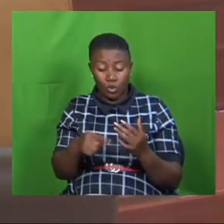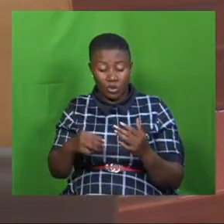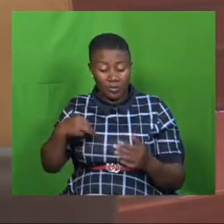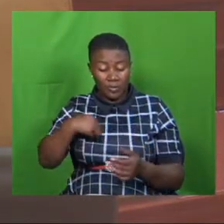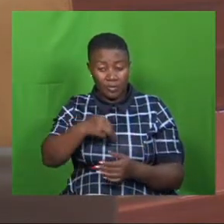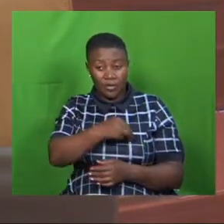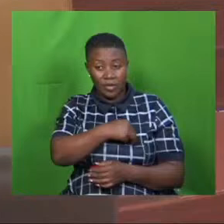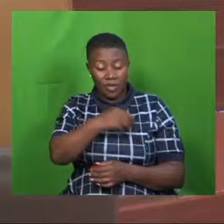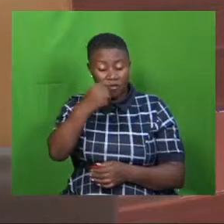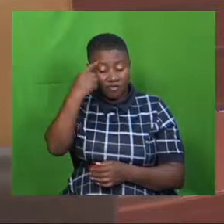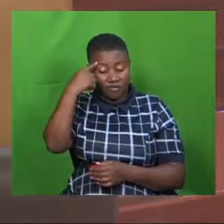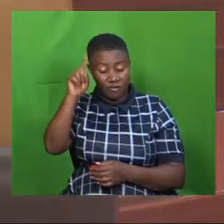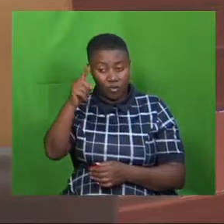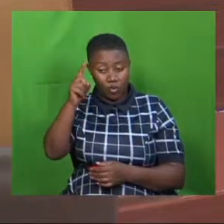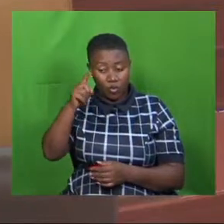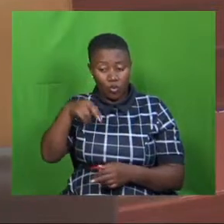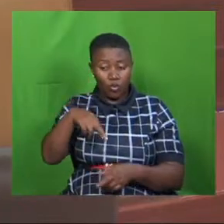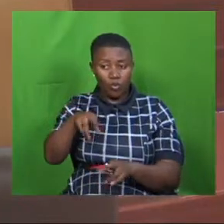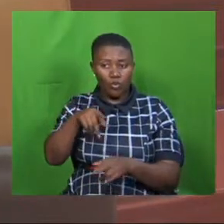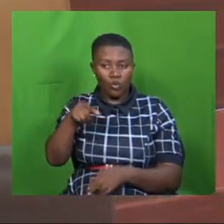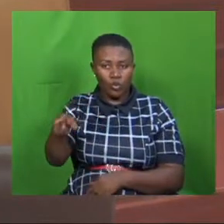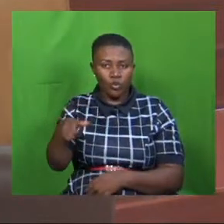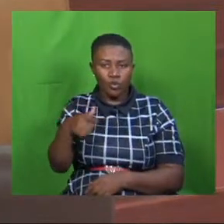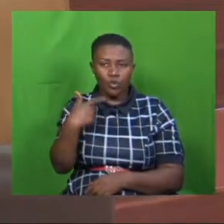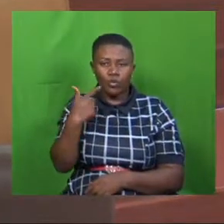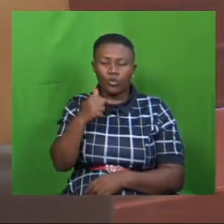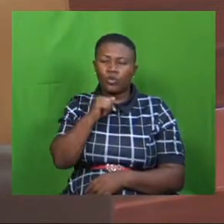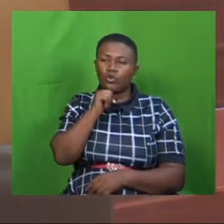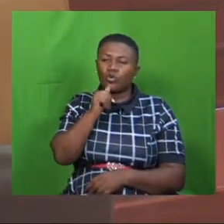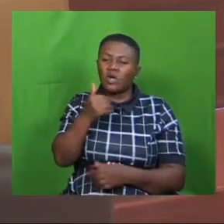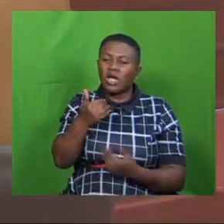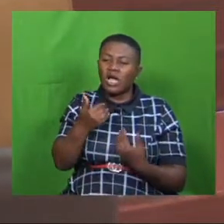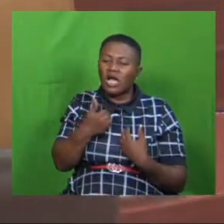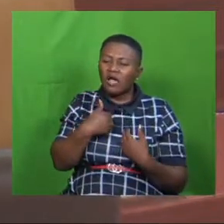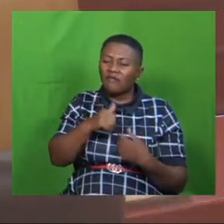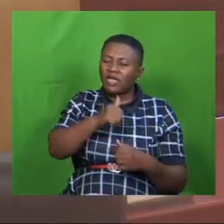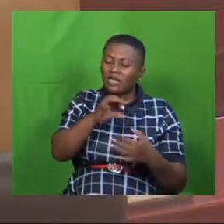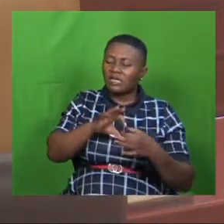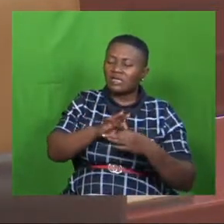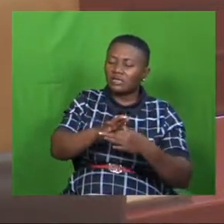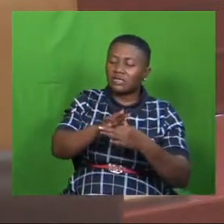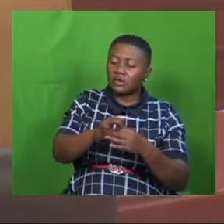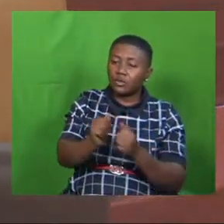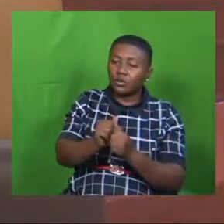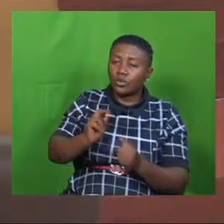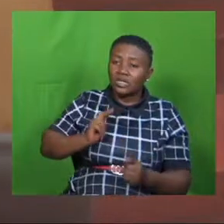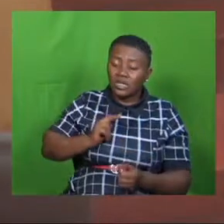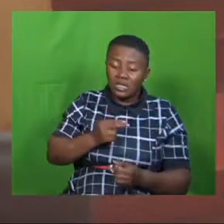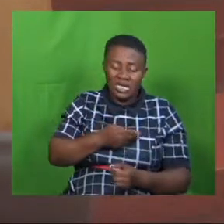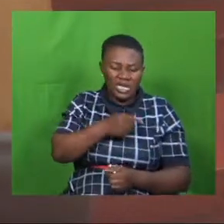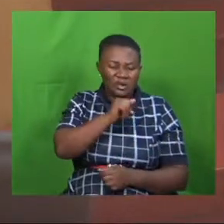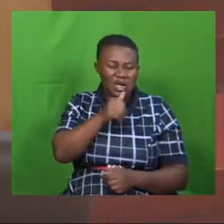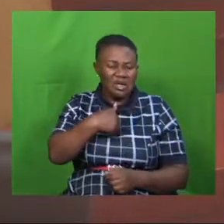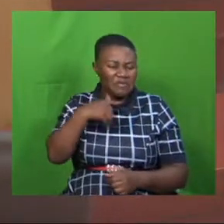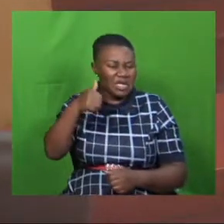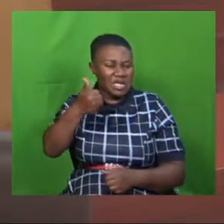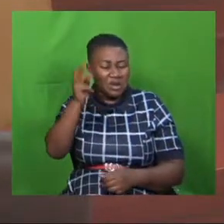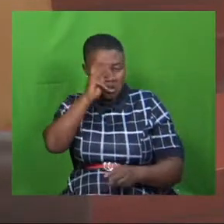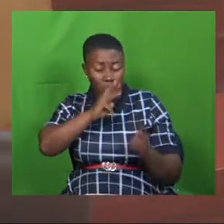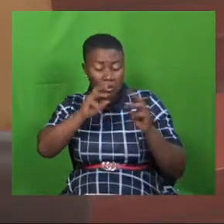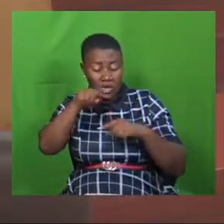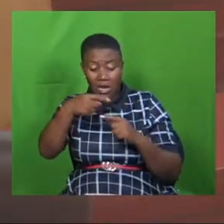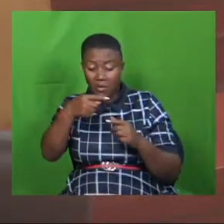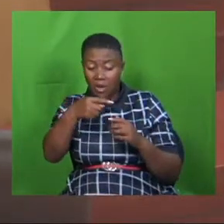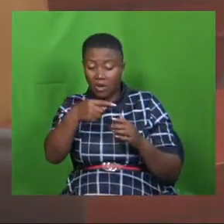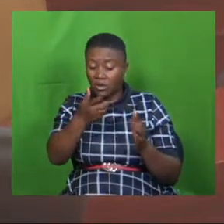that he has no concern with us ratifying the charter. But his concern is that if care is not taken,